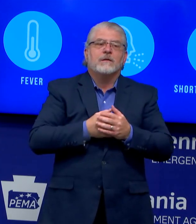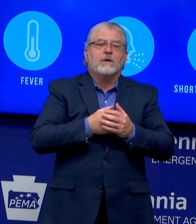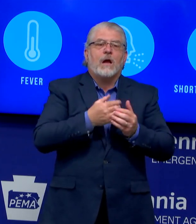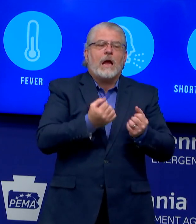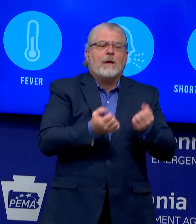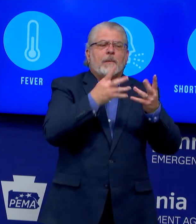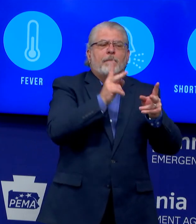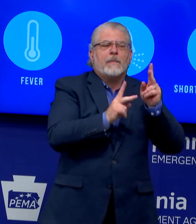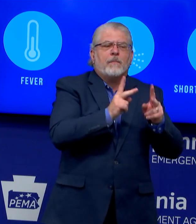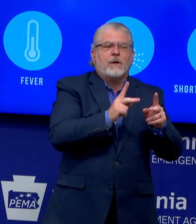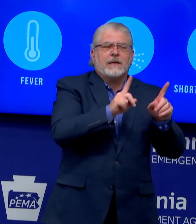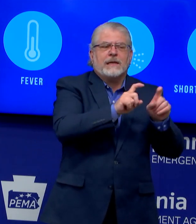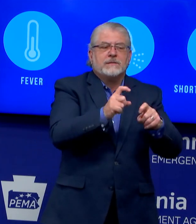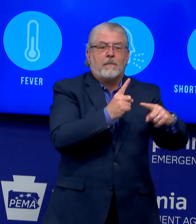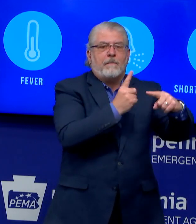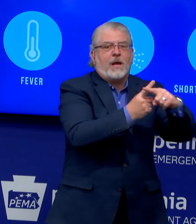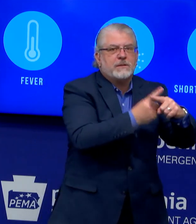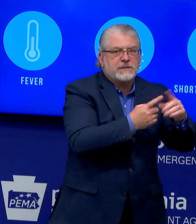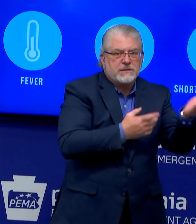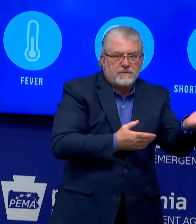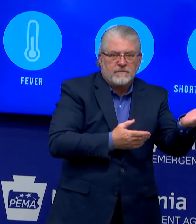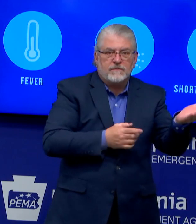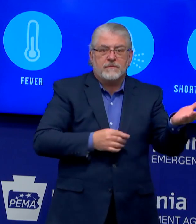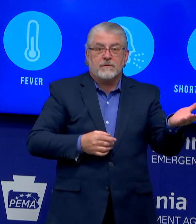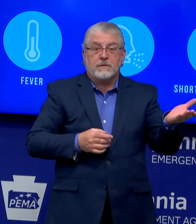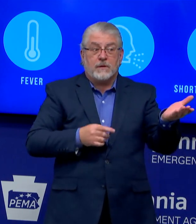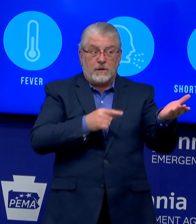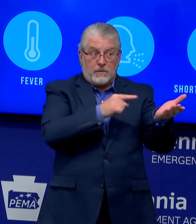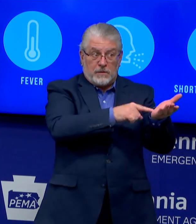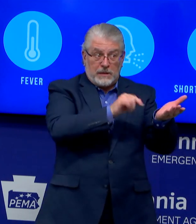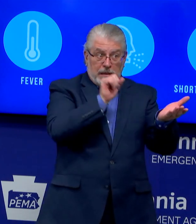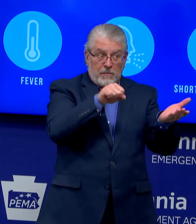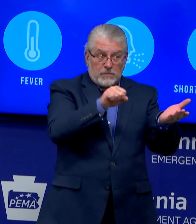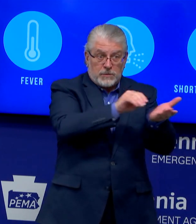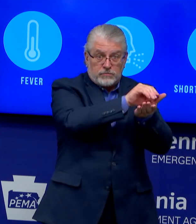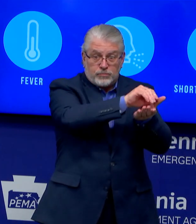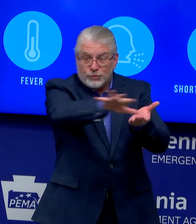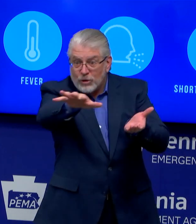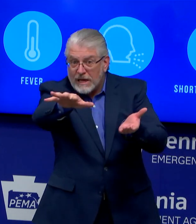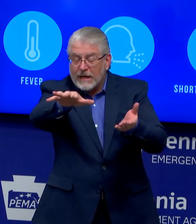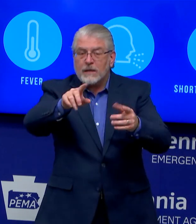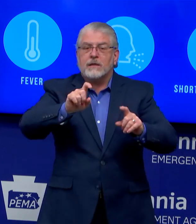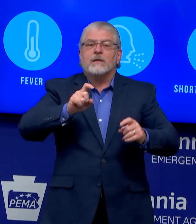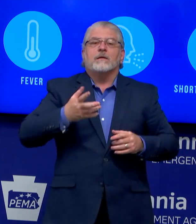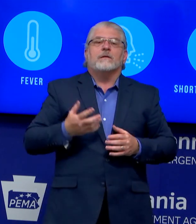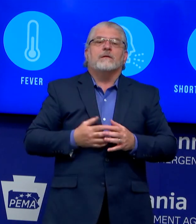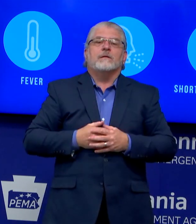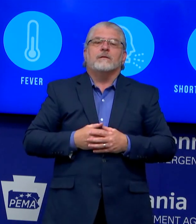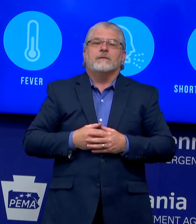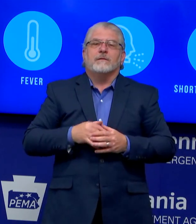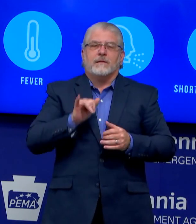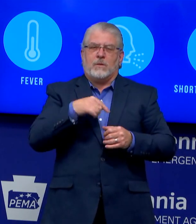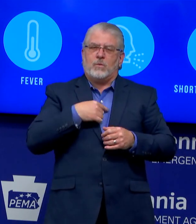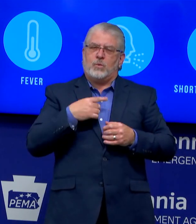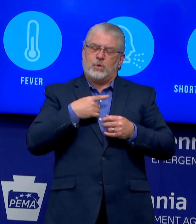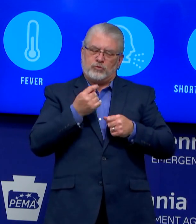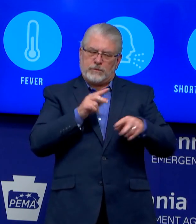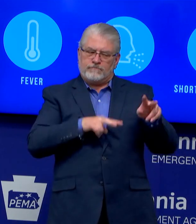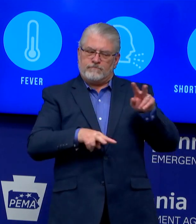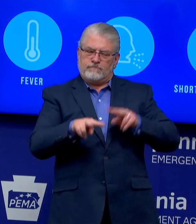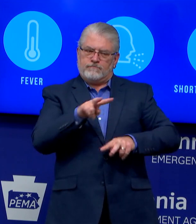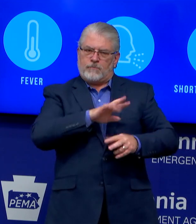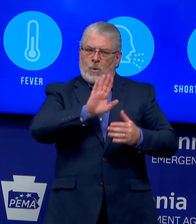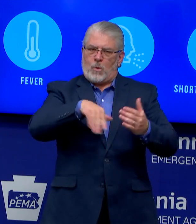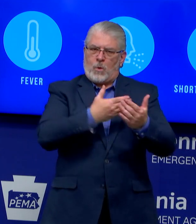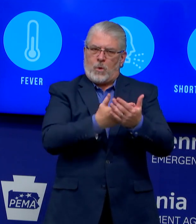prominent COVID-19 is in that area. And when we're seeing all of those measures going down in a